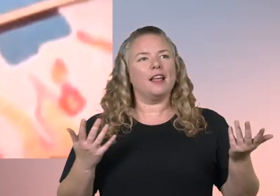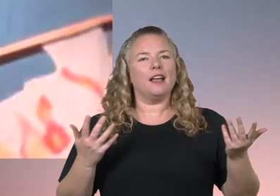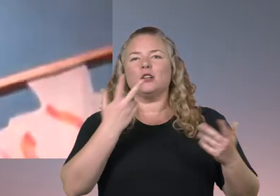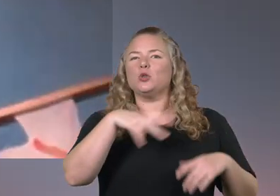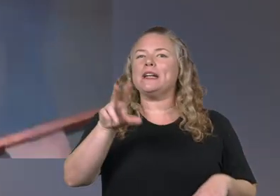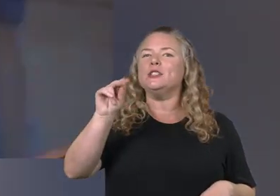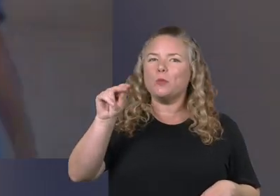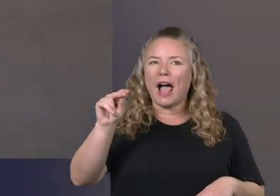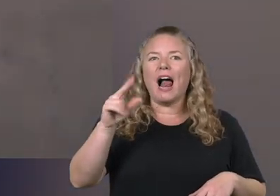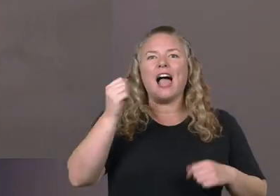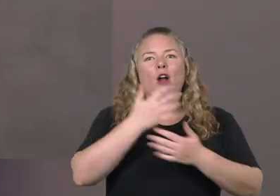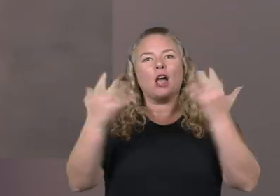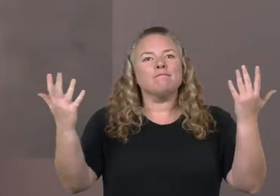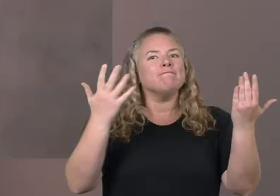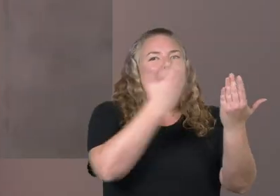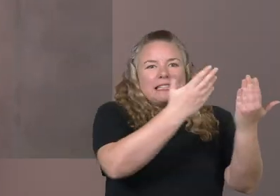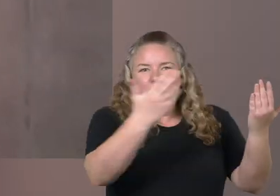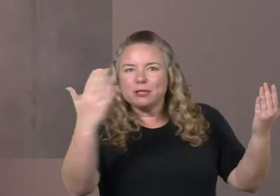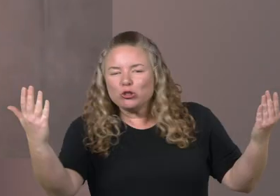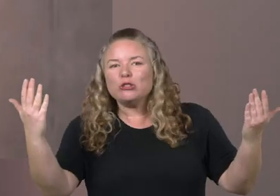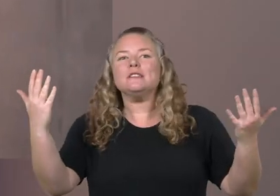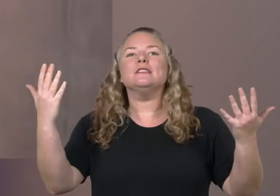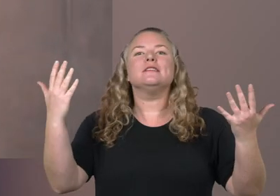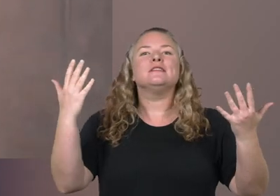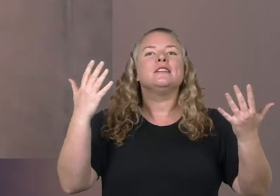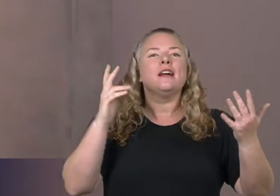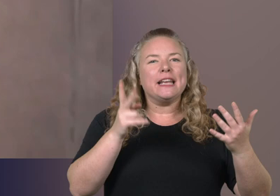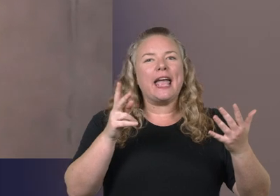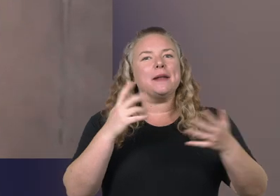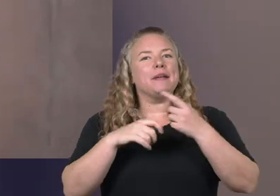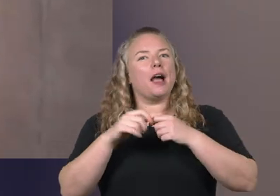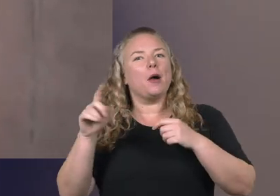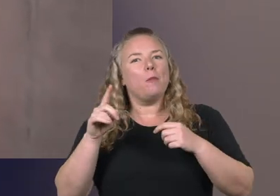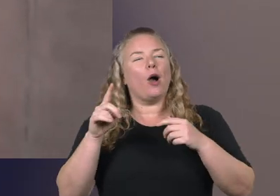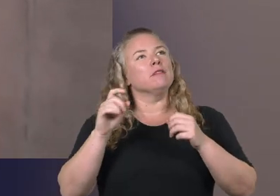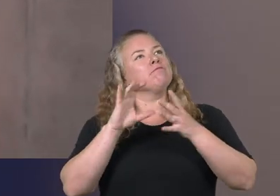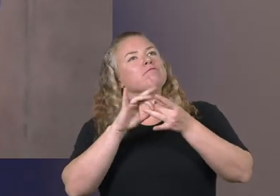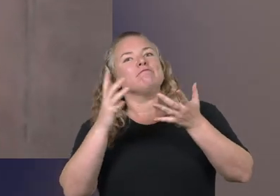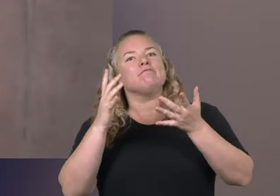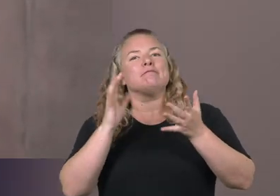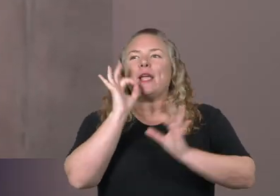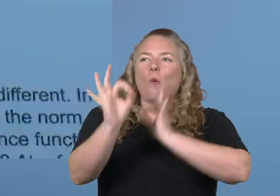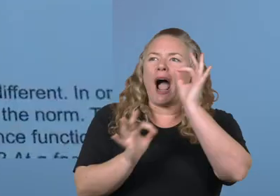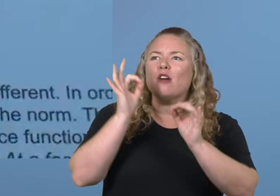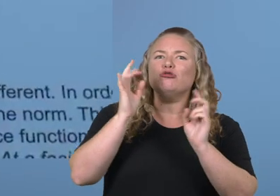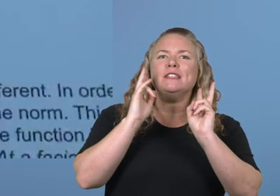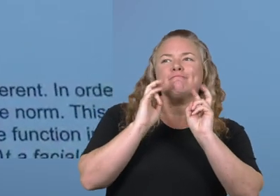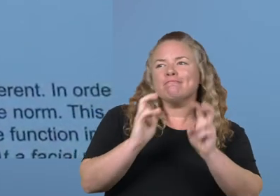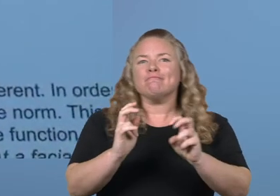Yeah, in 2012 you've got these several exhibitions that, again, it's back to this idea of lines of